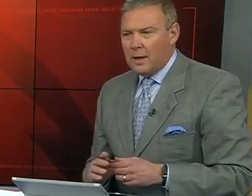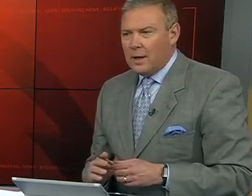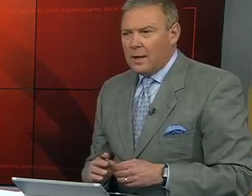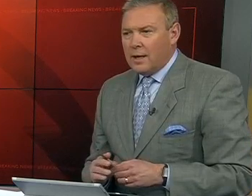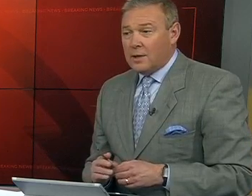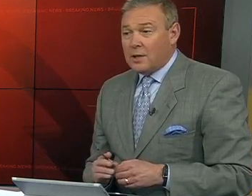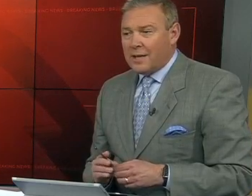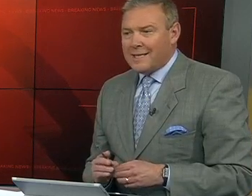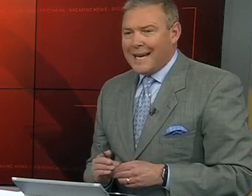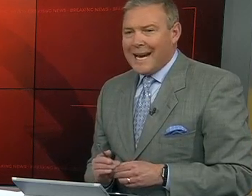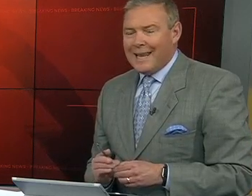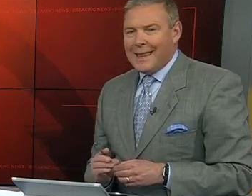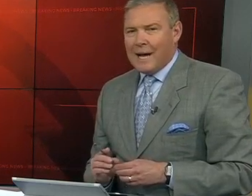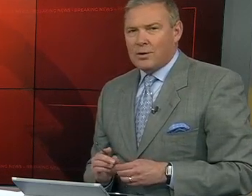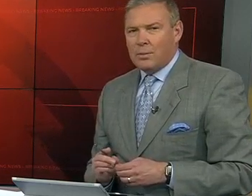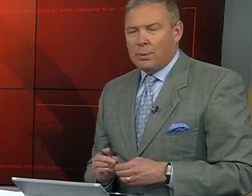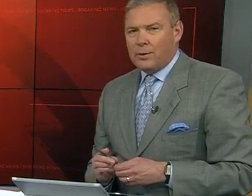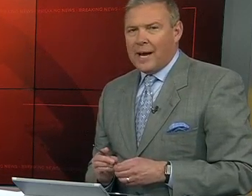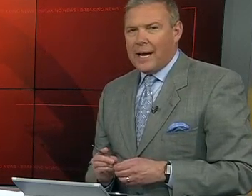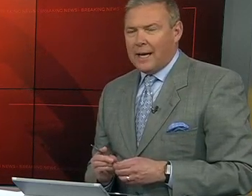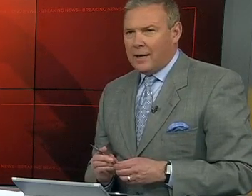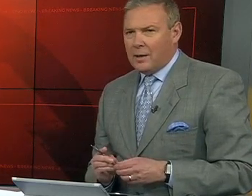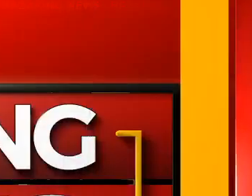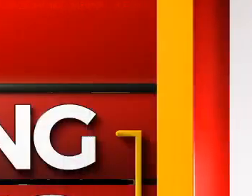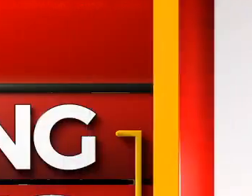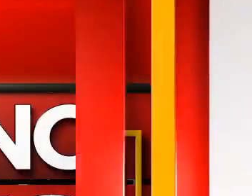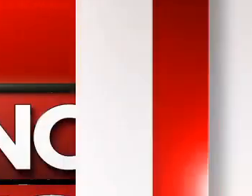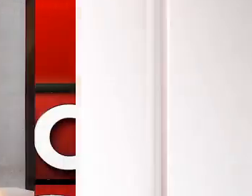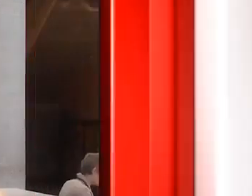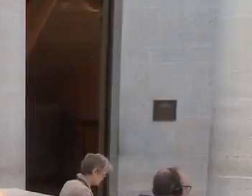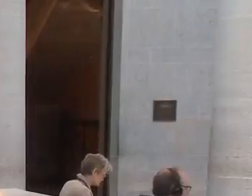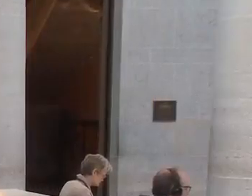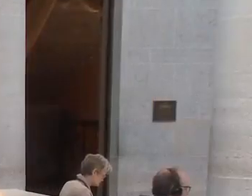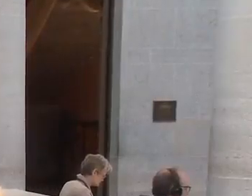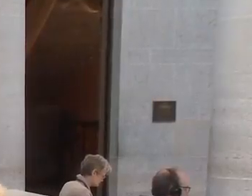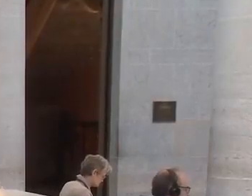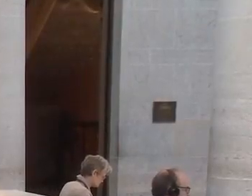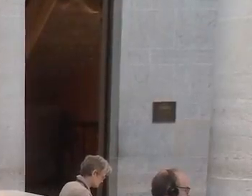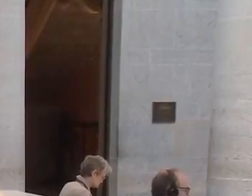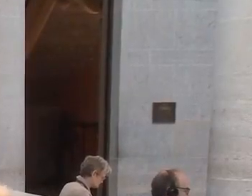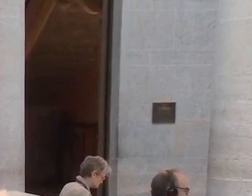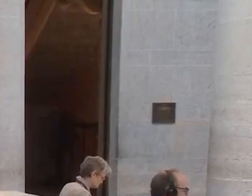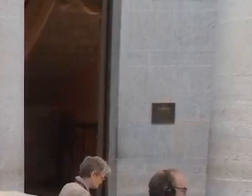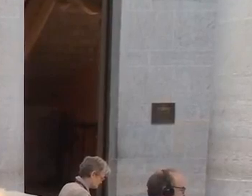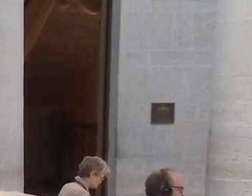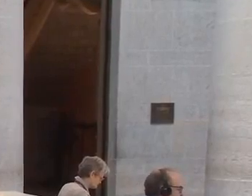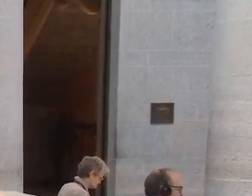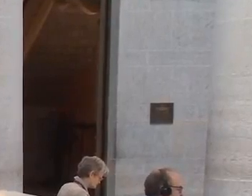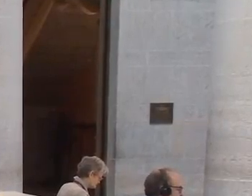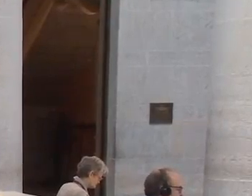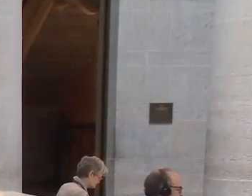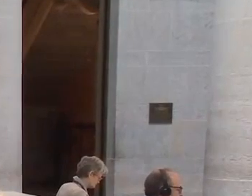it, is the 6,000 to 8,000 per day in the surge that Dr. Amy Acton talked about, Adrienne.